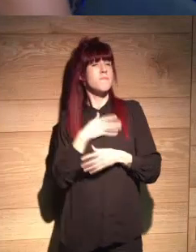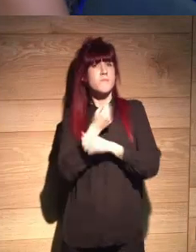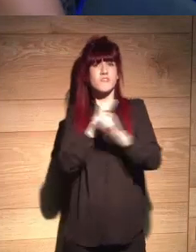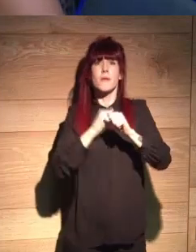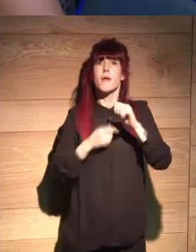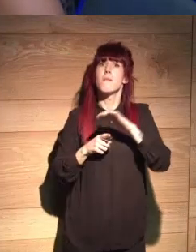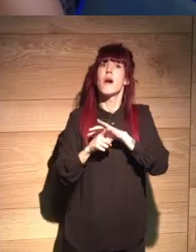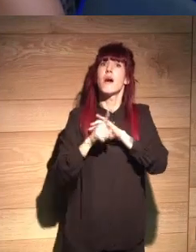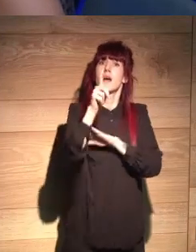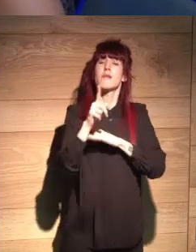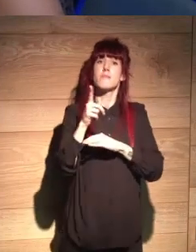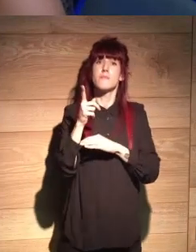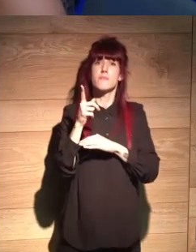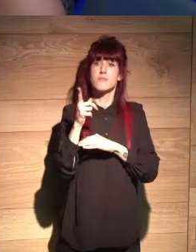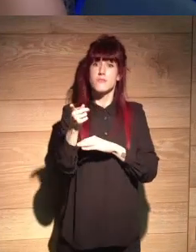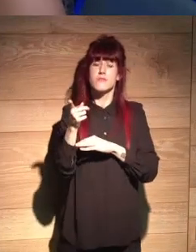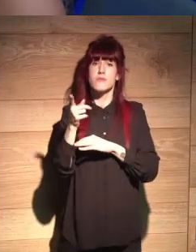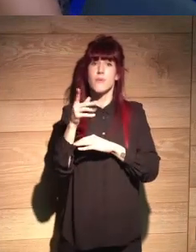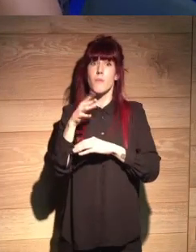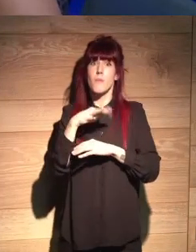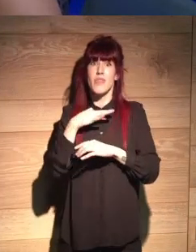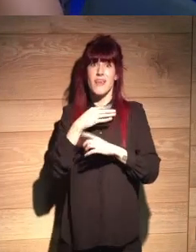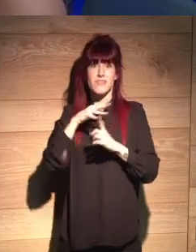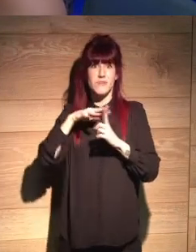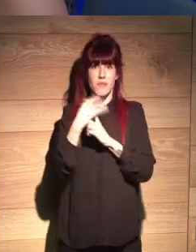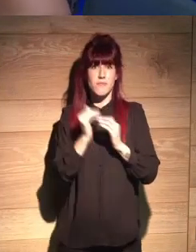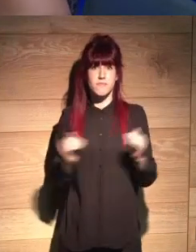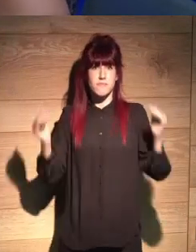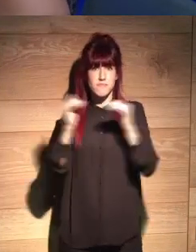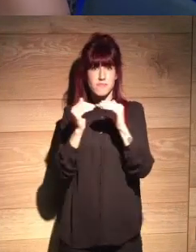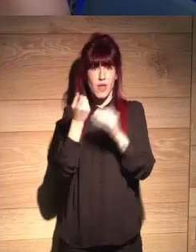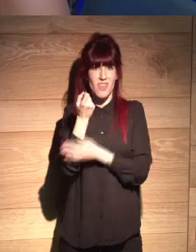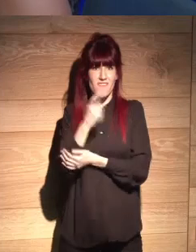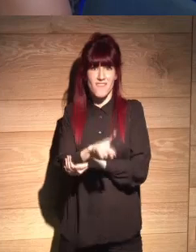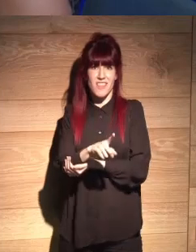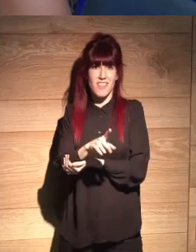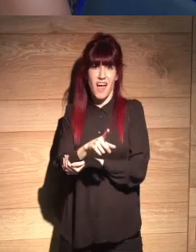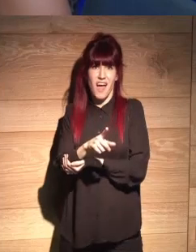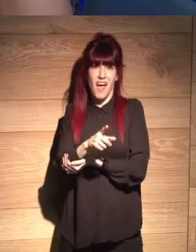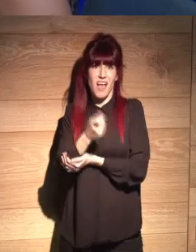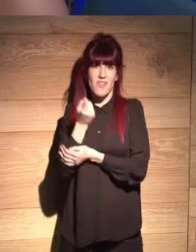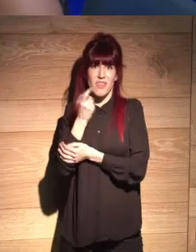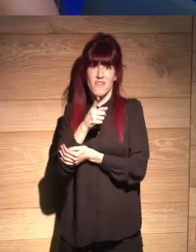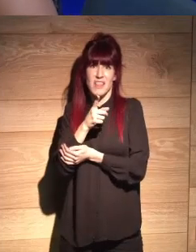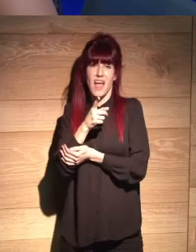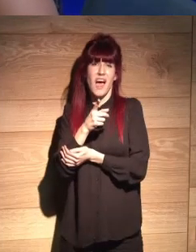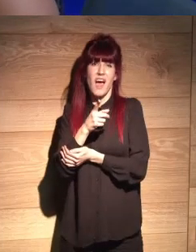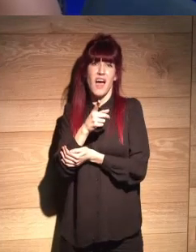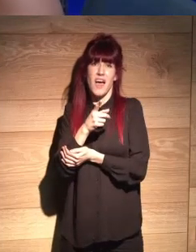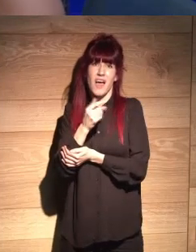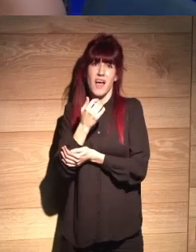done something that seemed impossible. That situation can be equalized without needing to